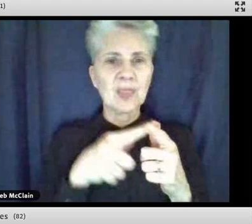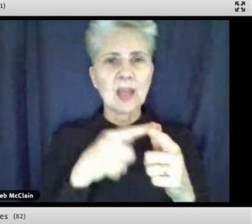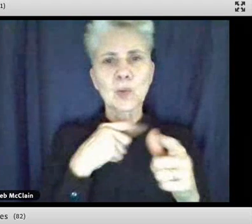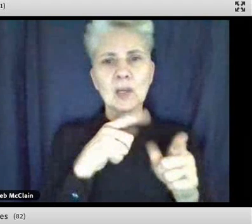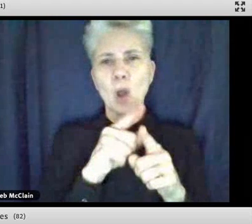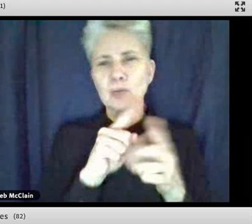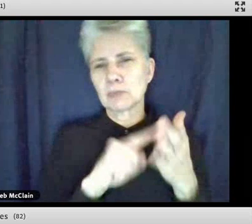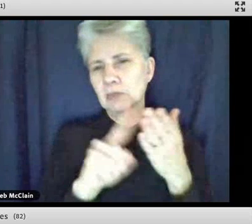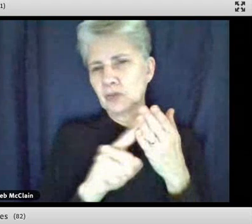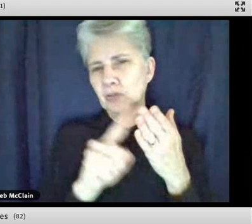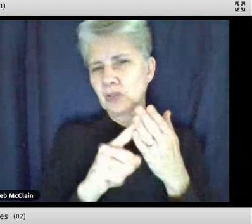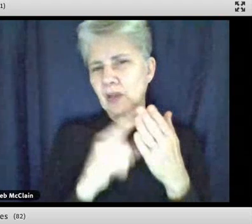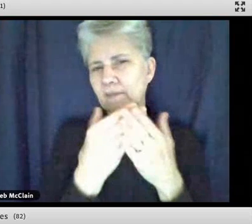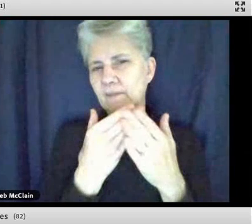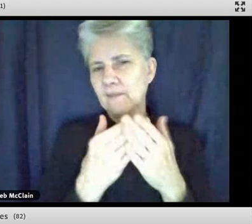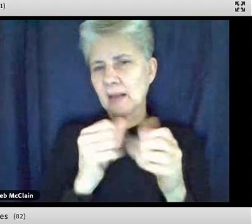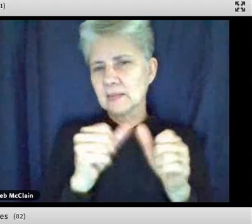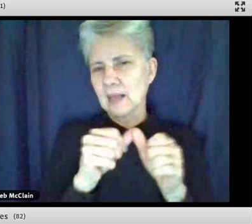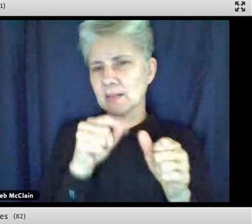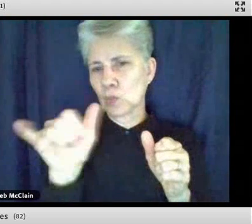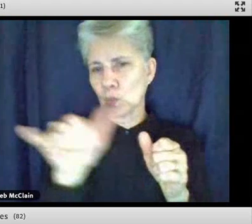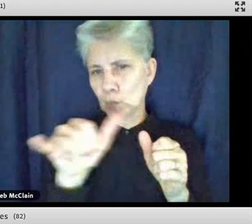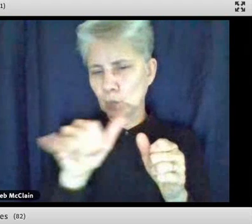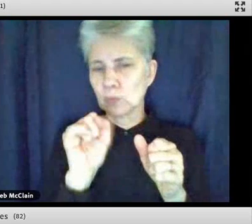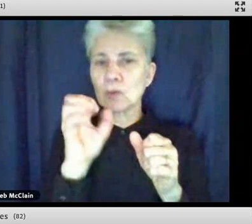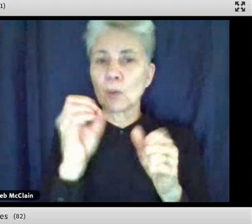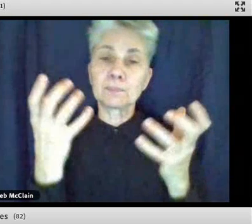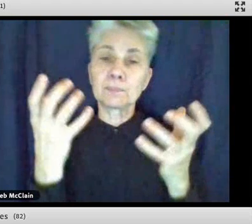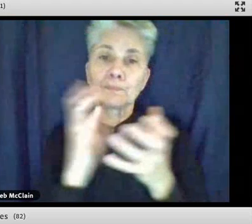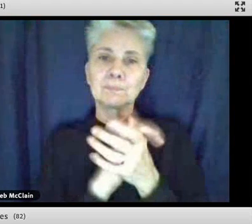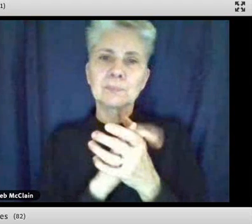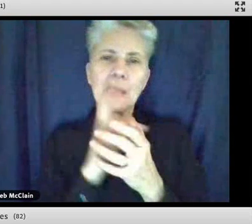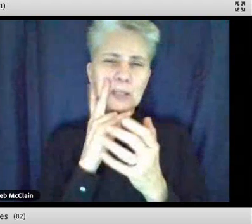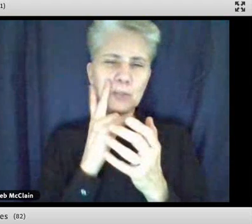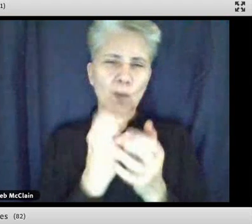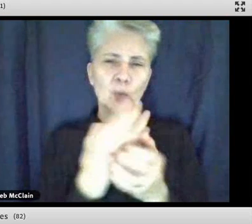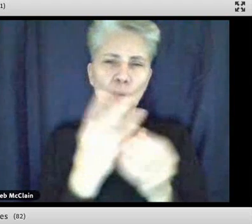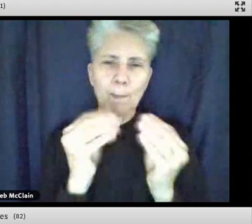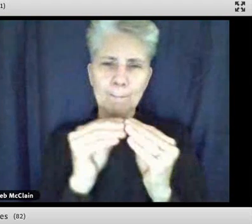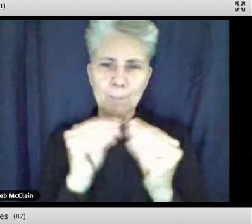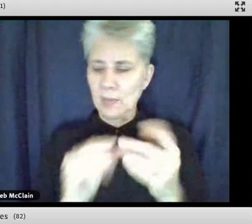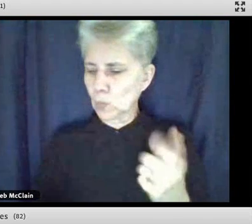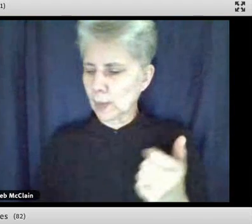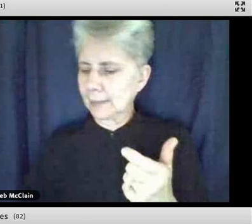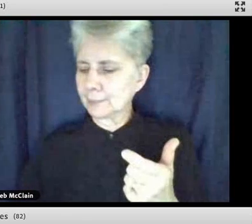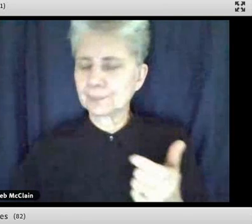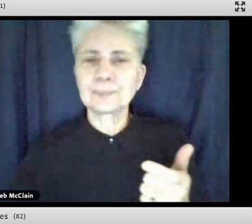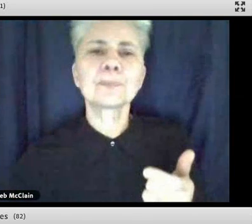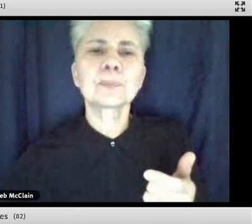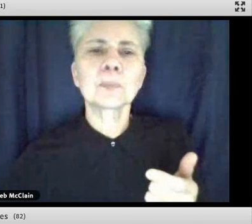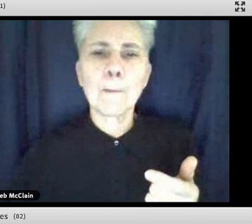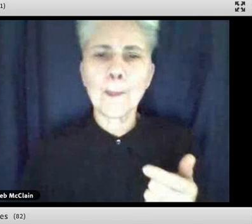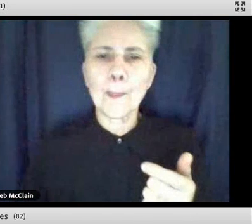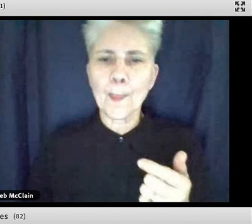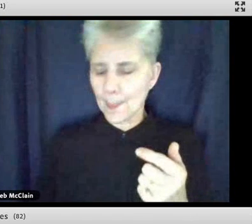check fact sites there. Let me just show you a couple of these really quickly. The